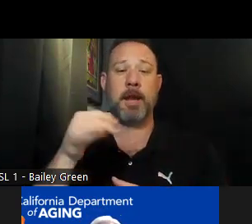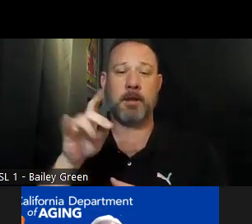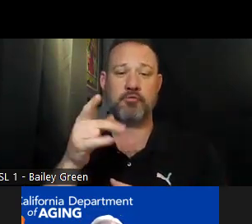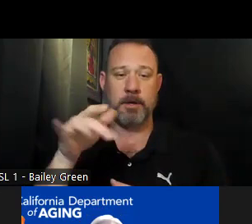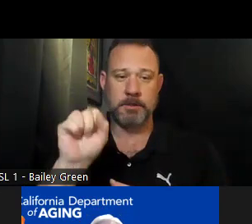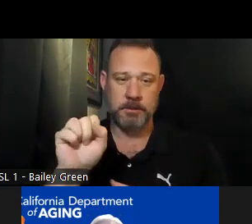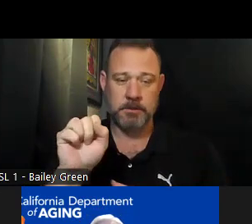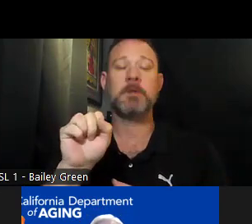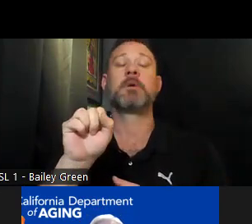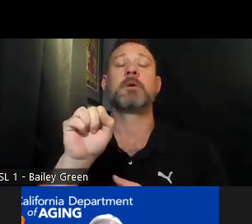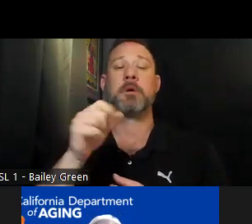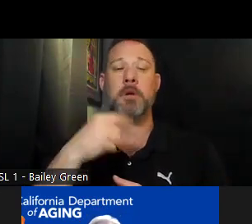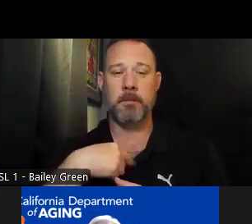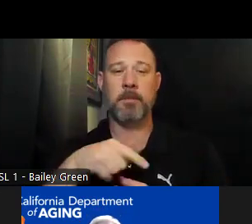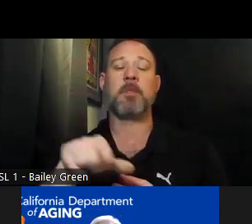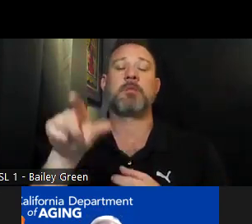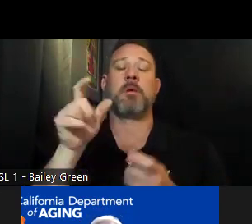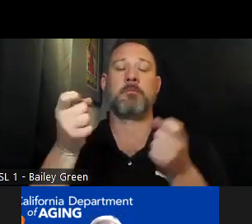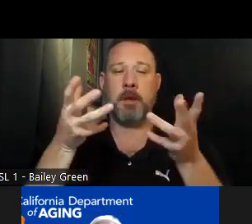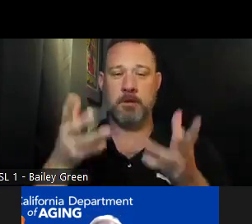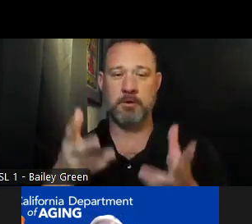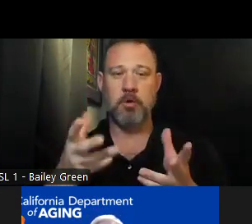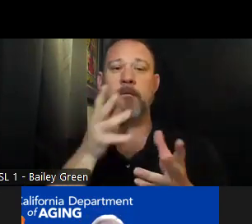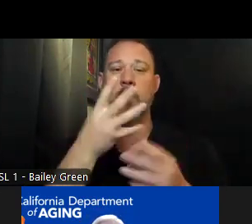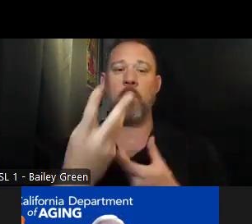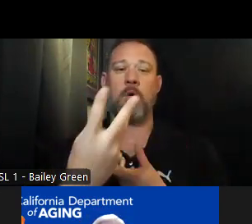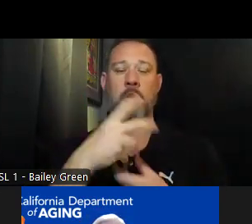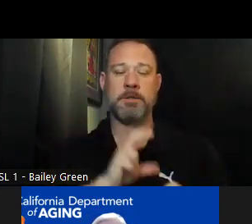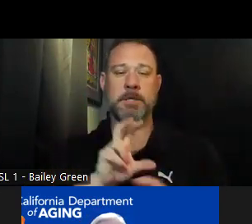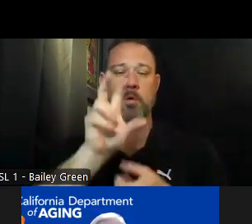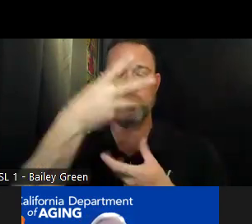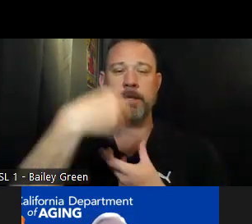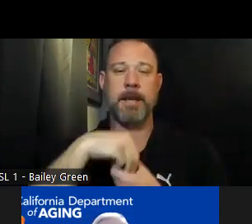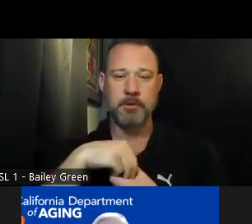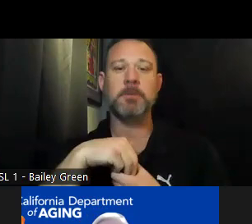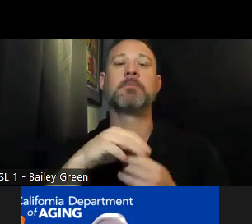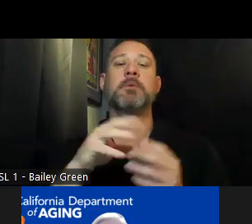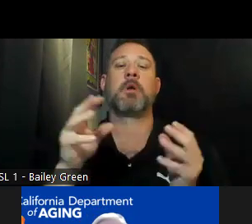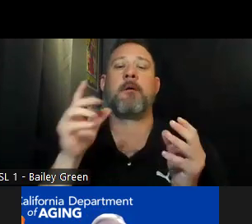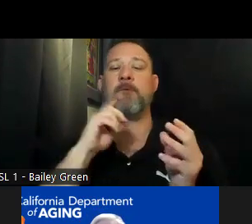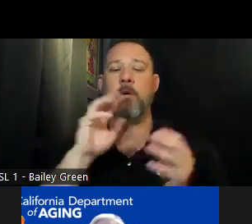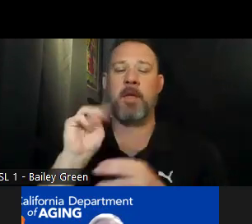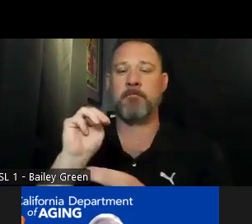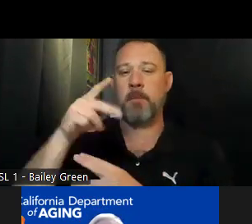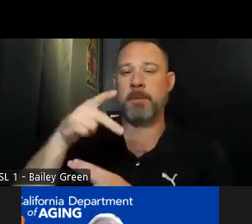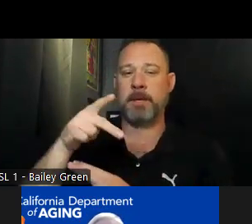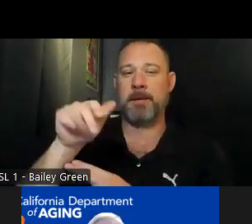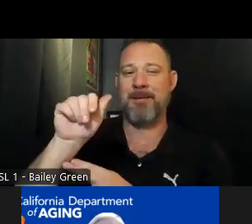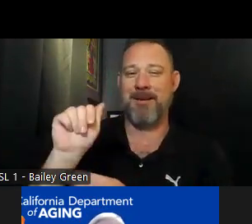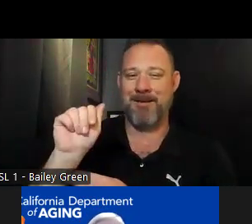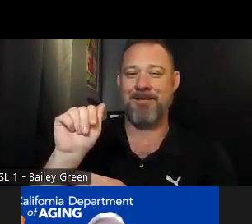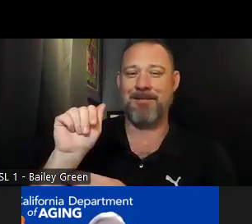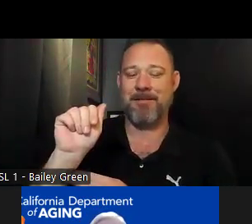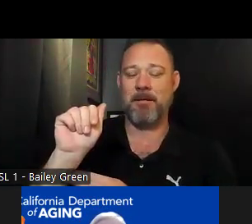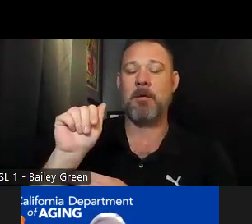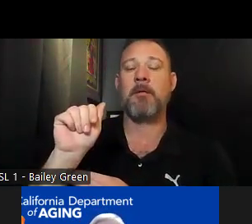manager for stakeholder engagement here at the with the Master Plan for Aging, MPA, at the California